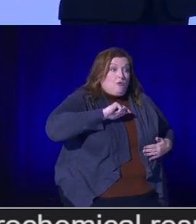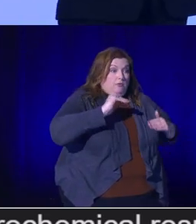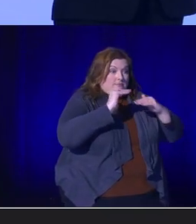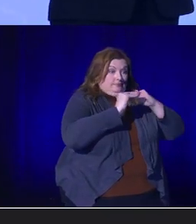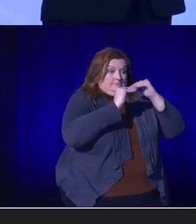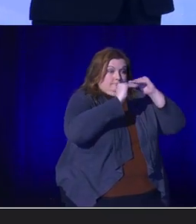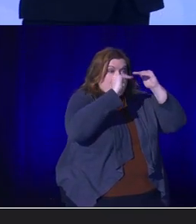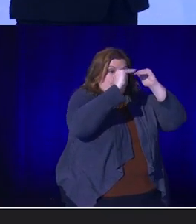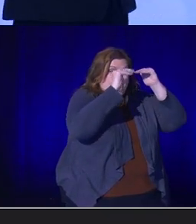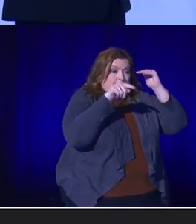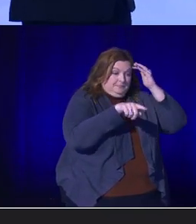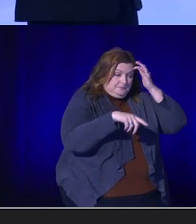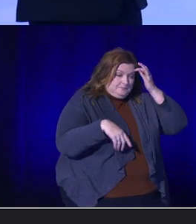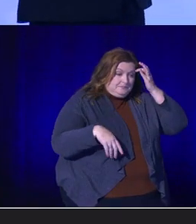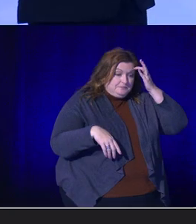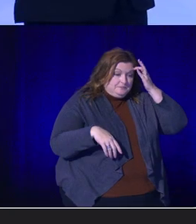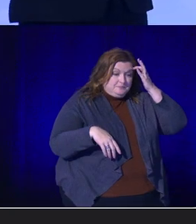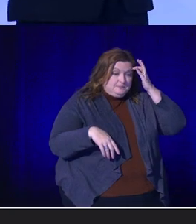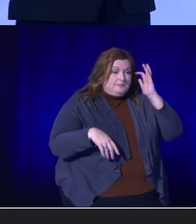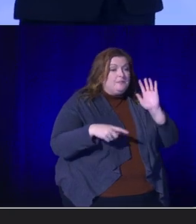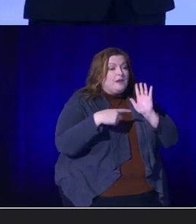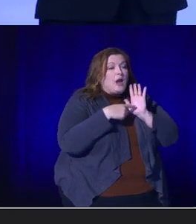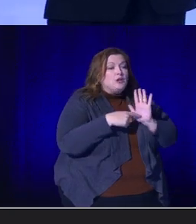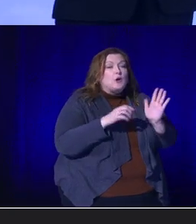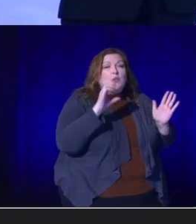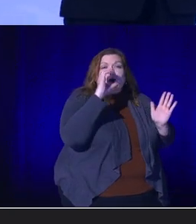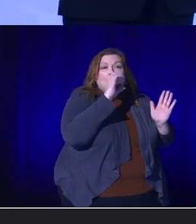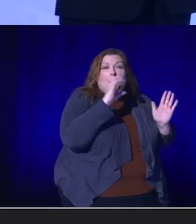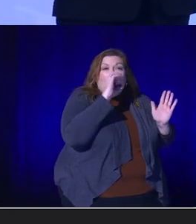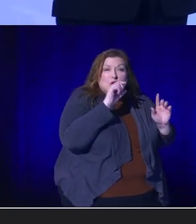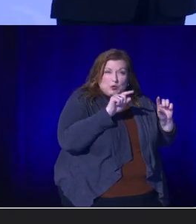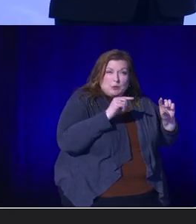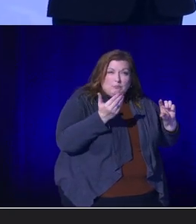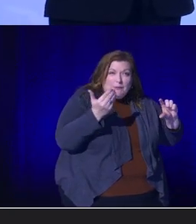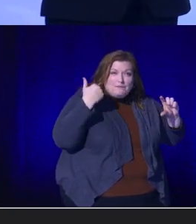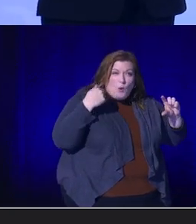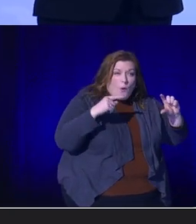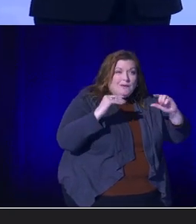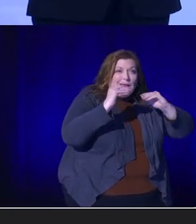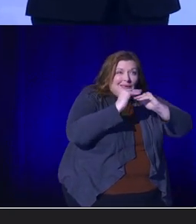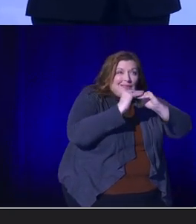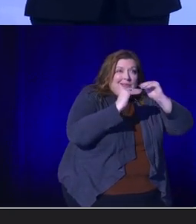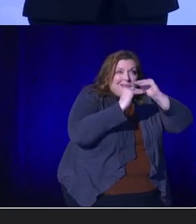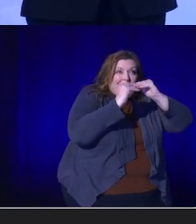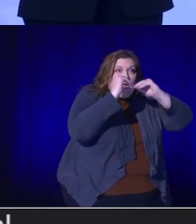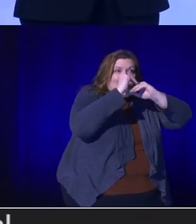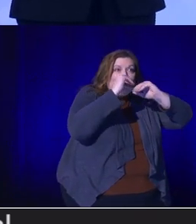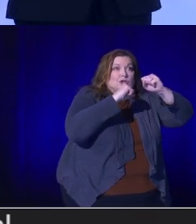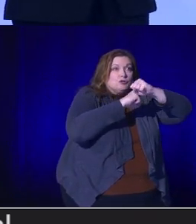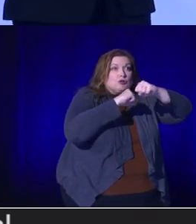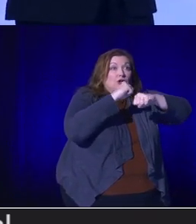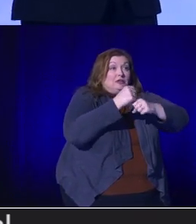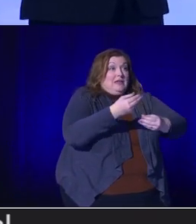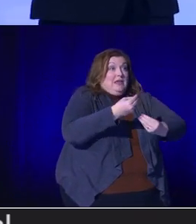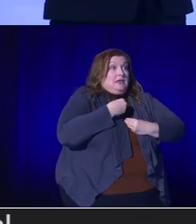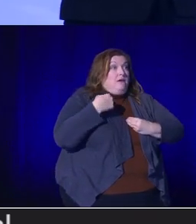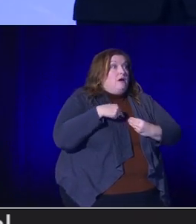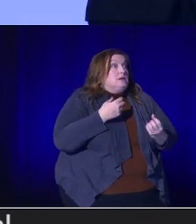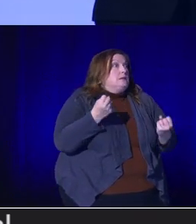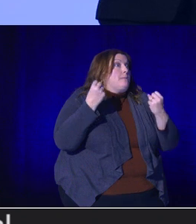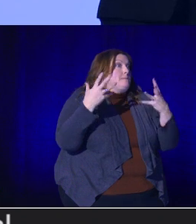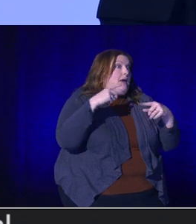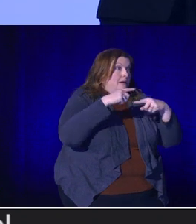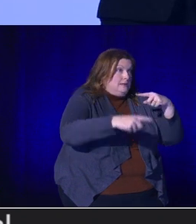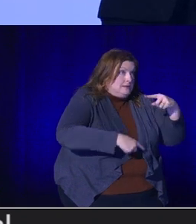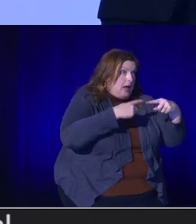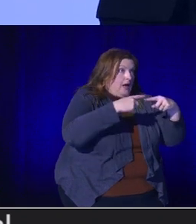this little cartoon of a lithium-ion battery. So the layered structures are what give us those many, many cycles, and that's why the lithium-ion